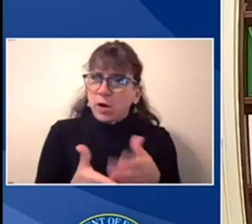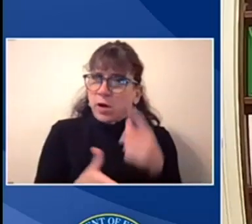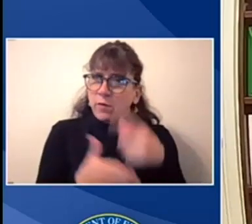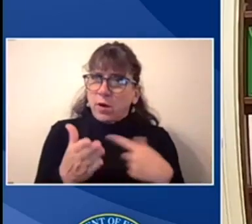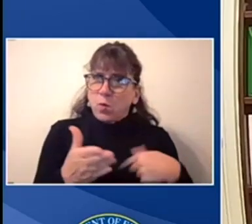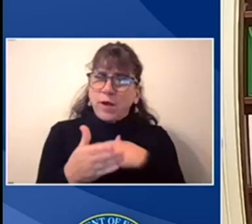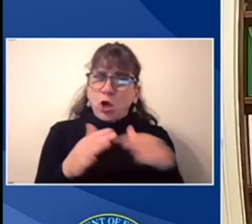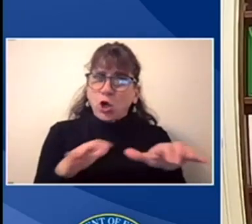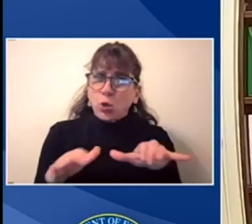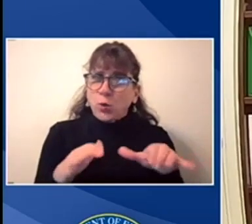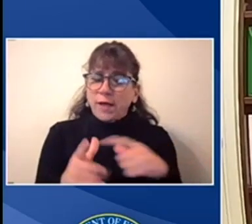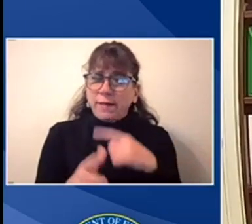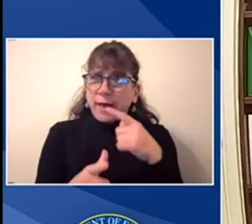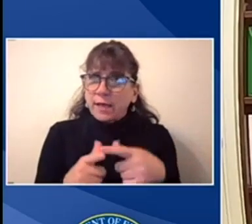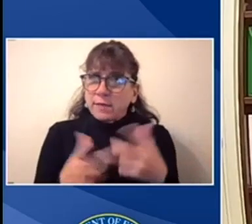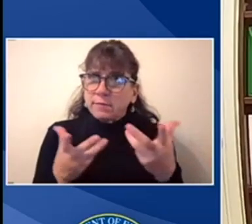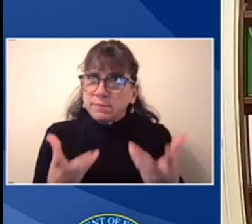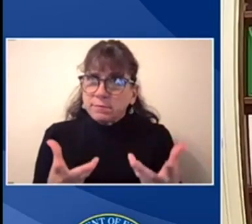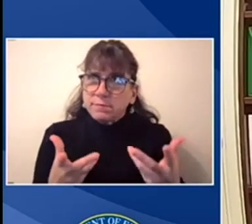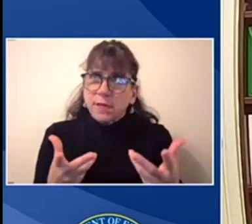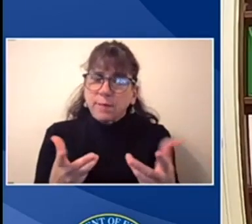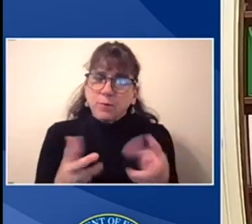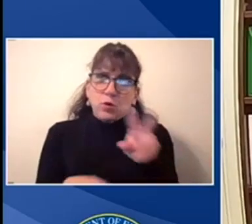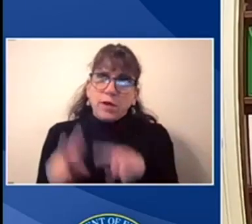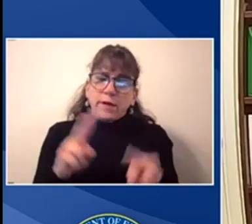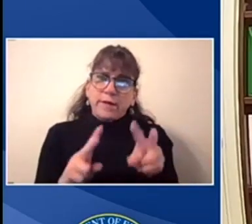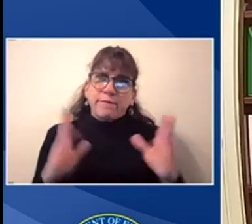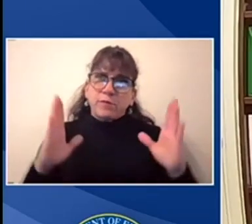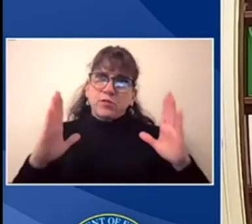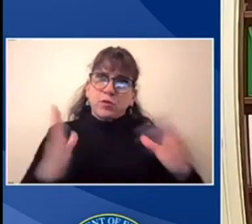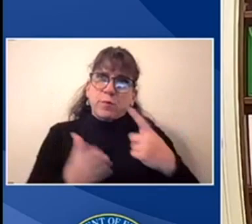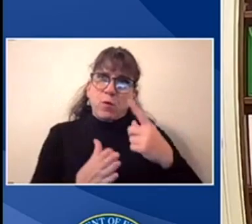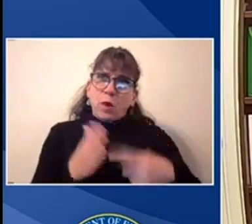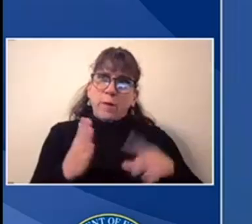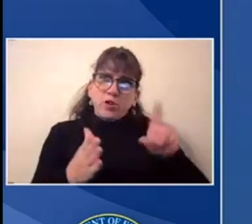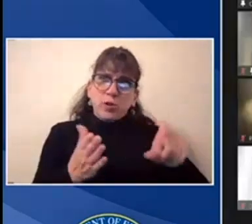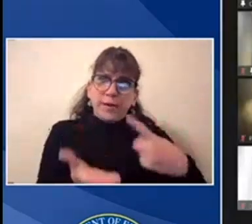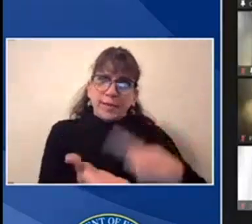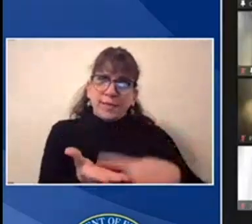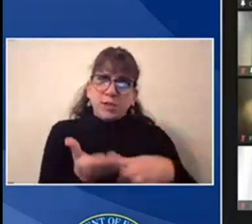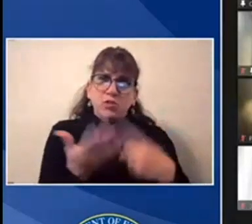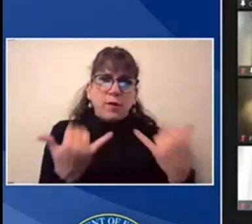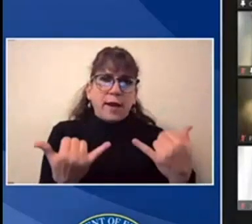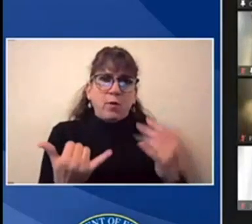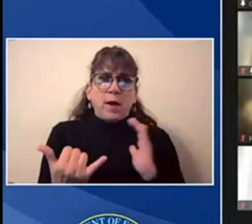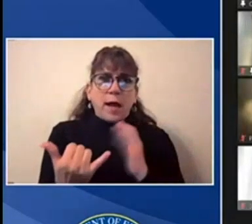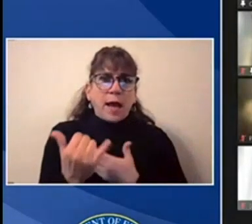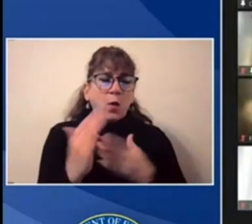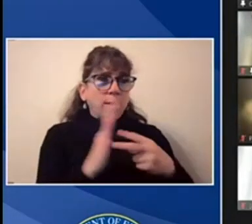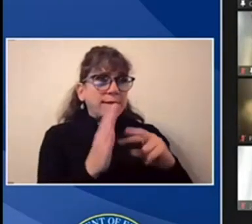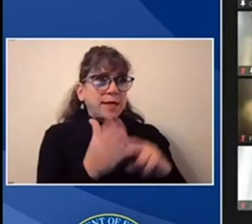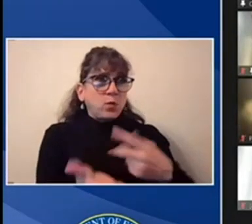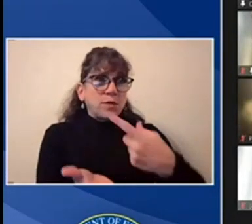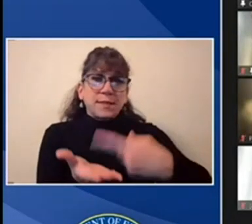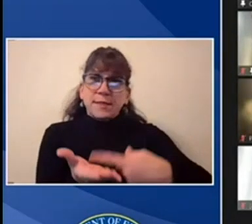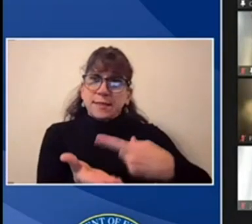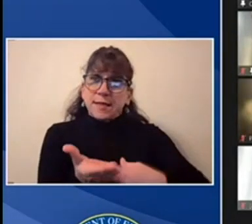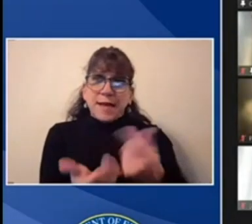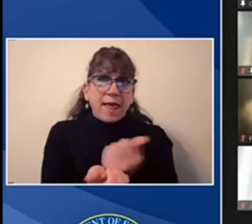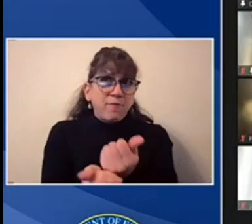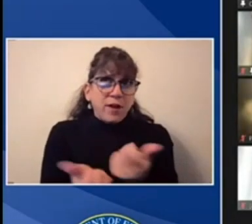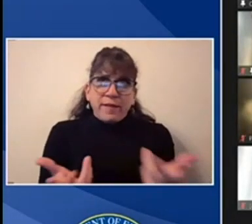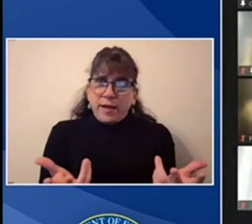and just kind of looking at the scope of what we should be discussing right now. Our intent was to discuss